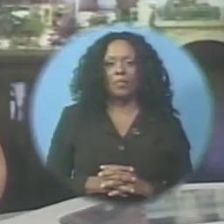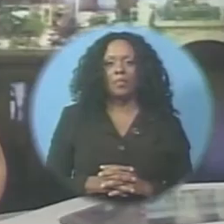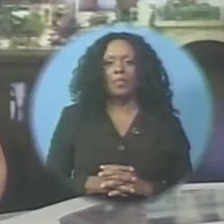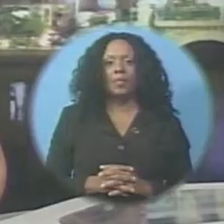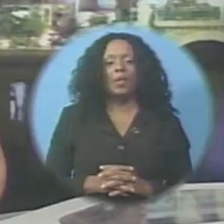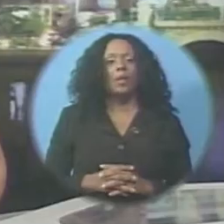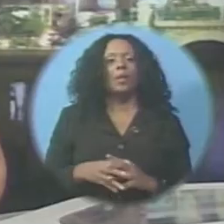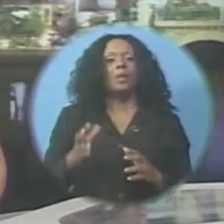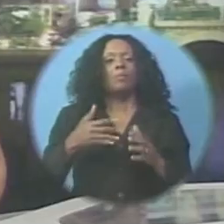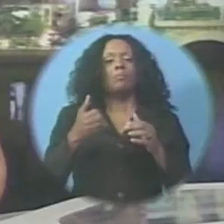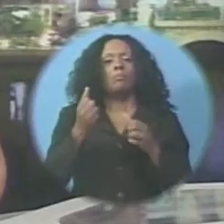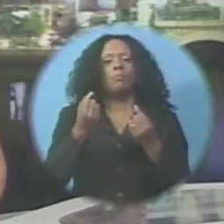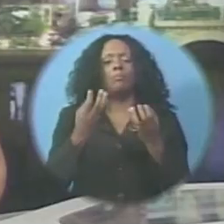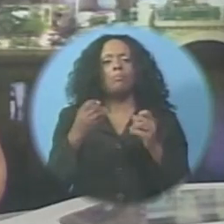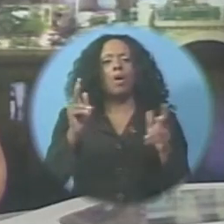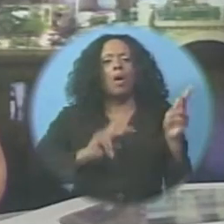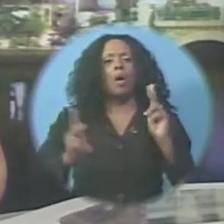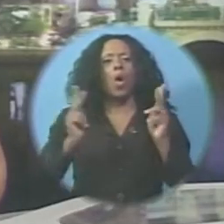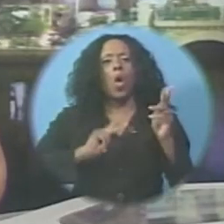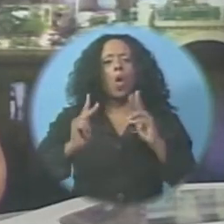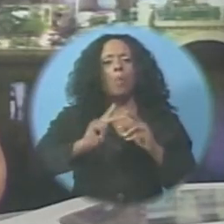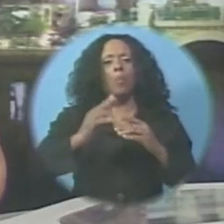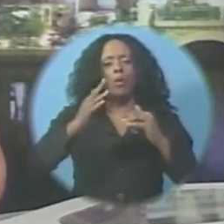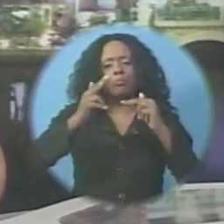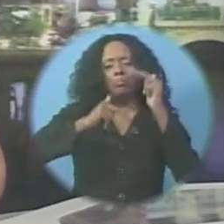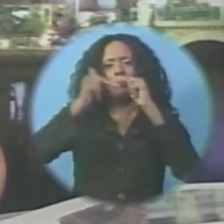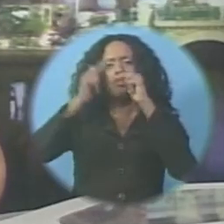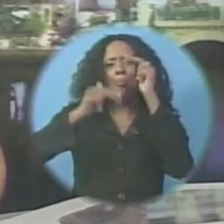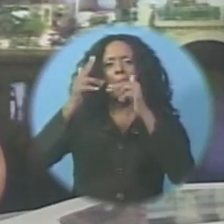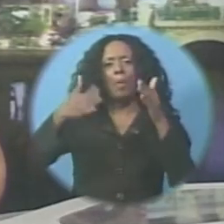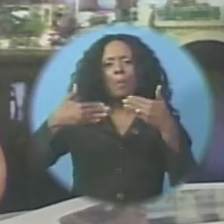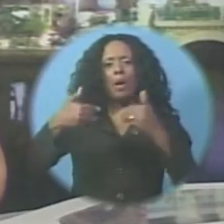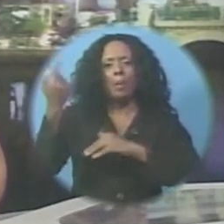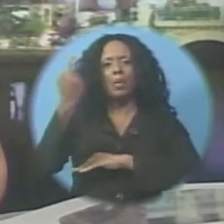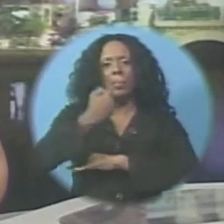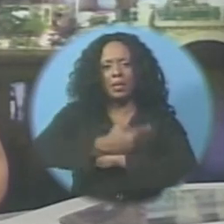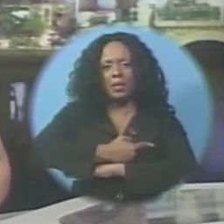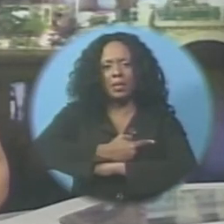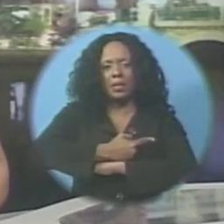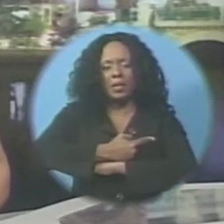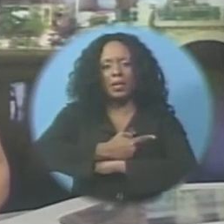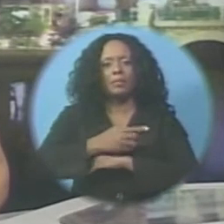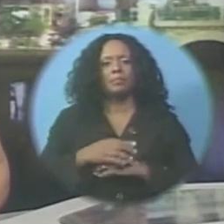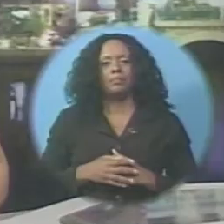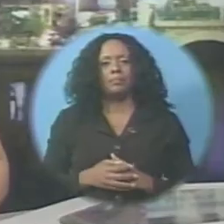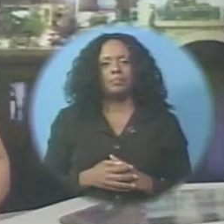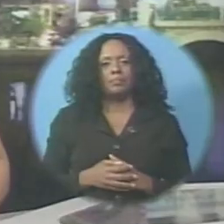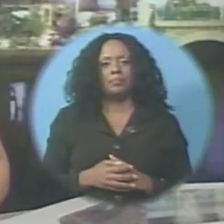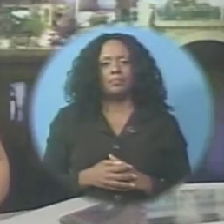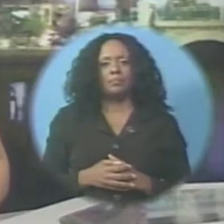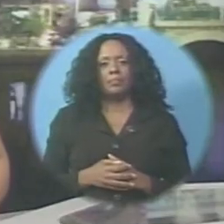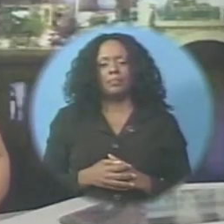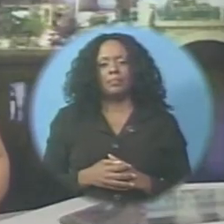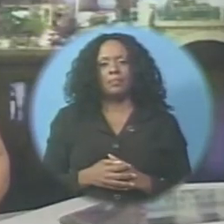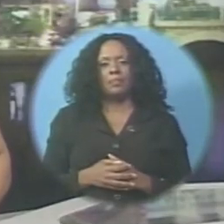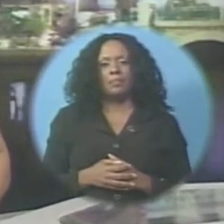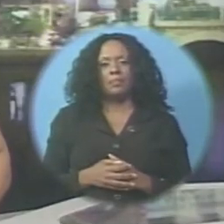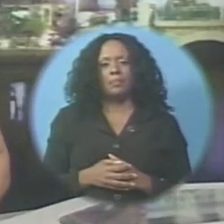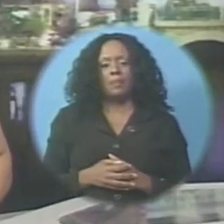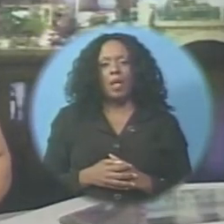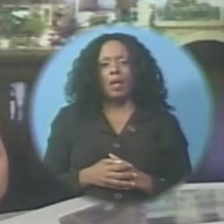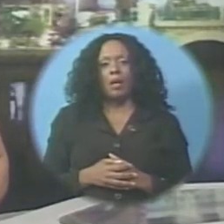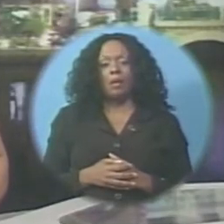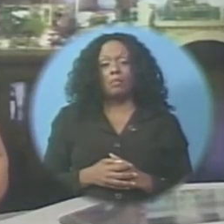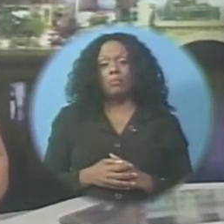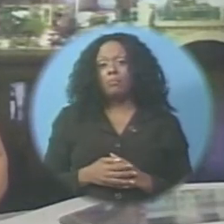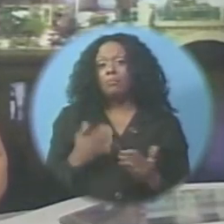then the world's most ambitious project to connect the Atlantic and Pacific Oceans. Well, in case you